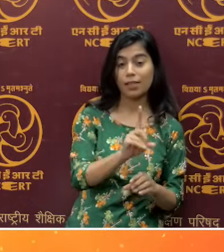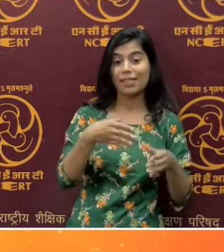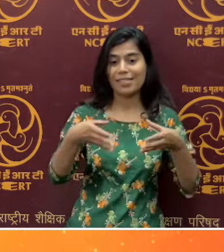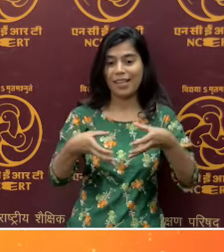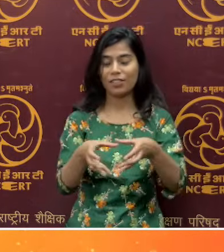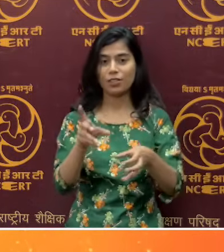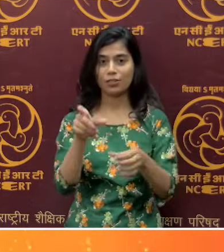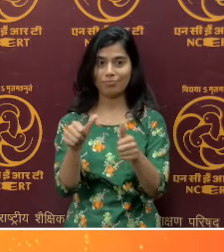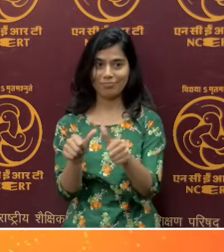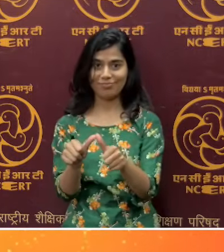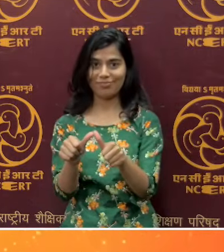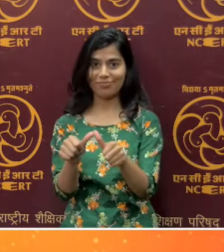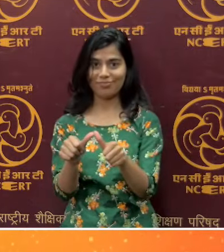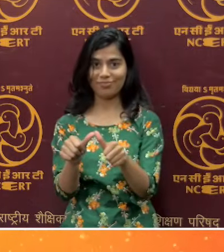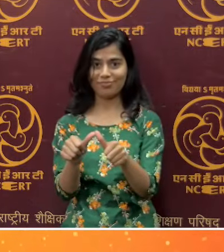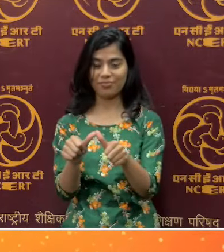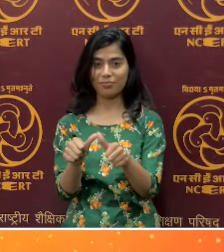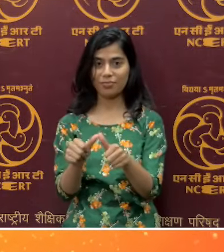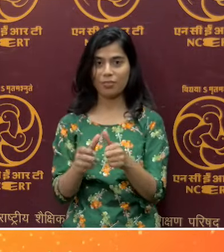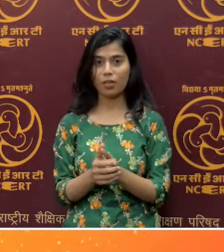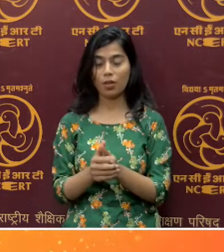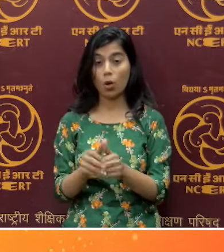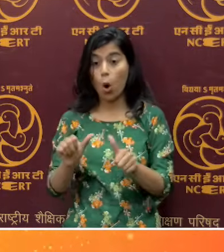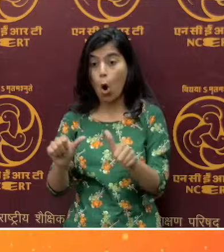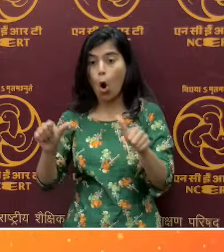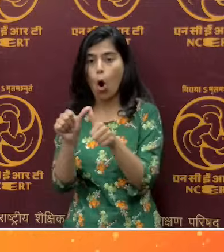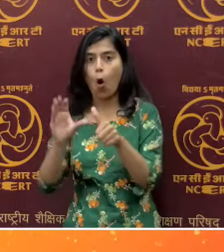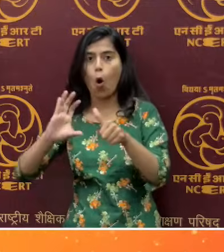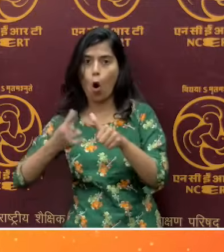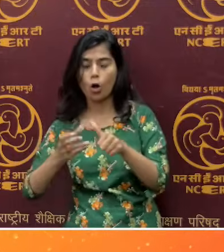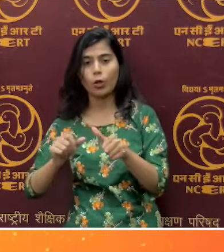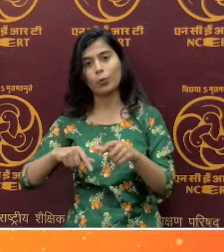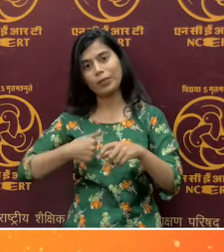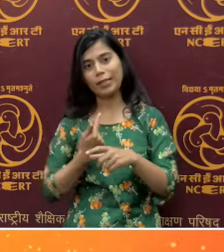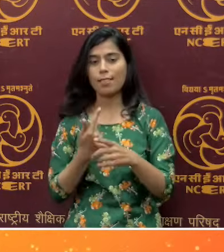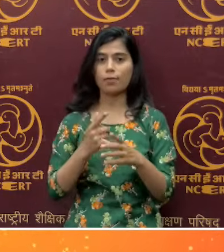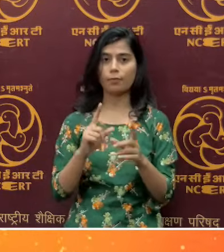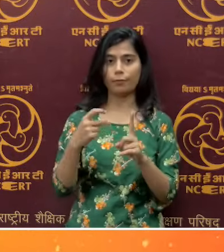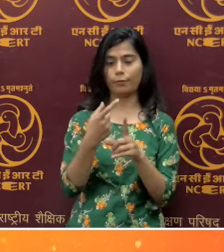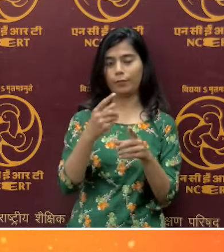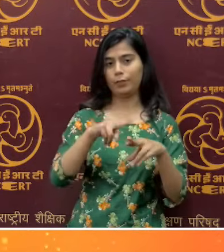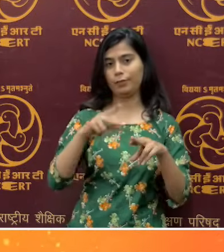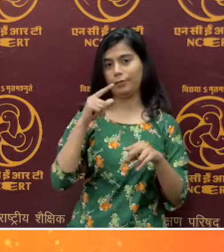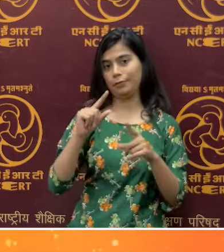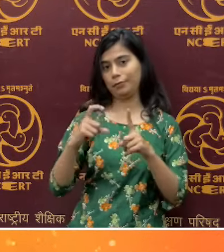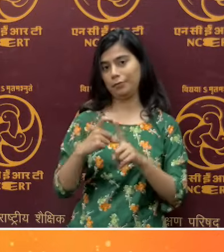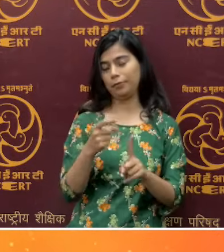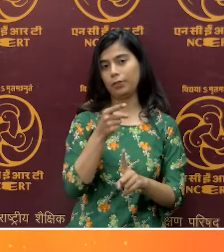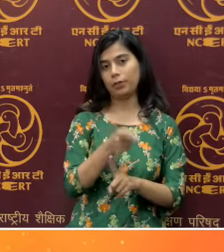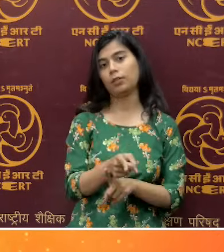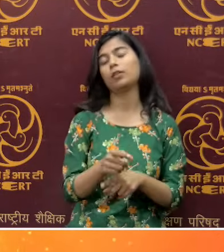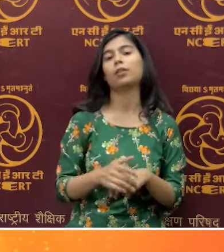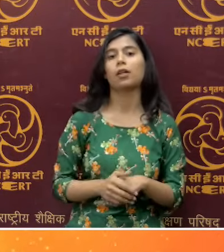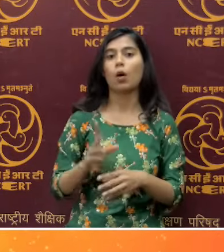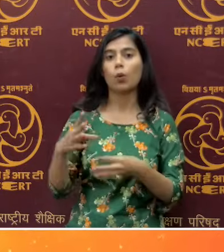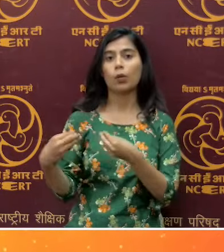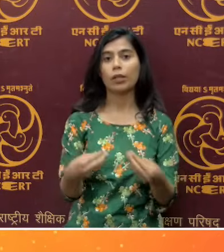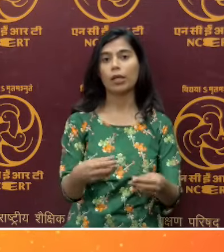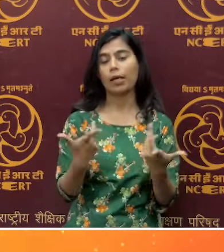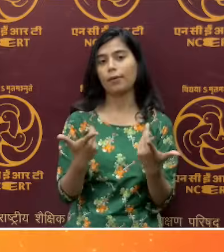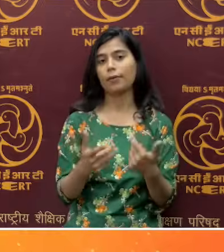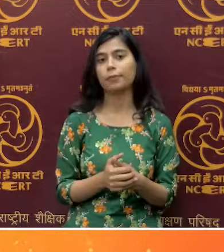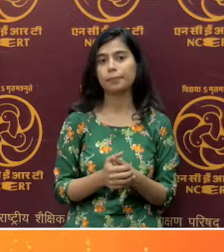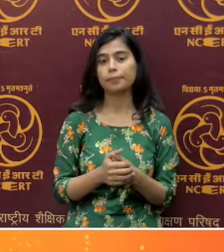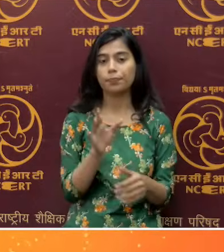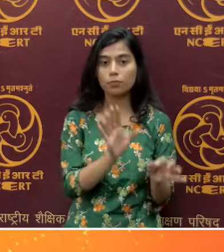A. The academic year is auto pre-filled for the latest year 25-26. I will assign the teacher to Devesh. I will